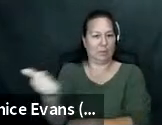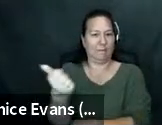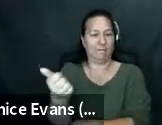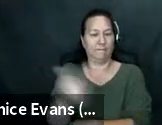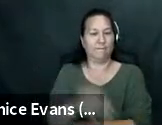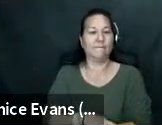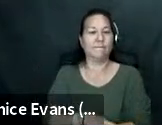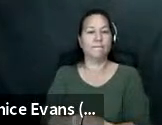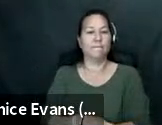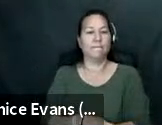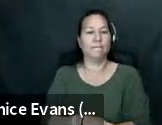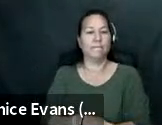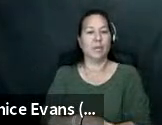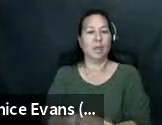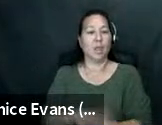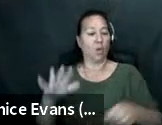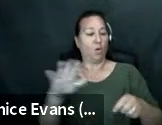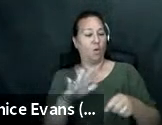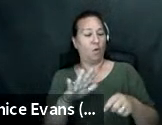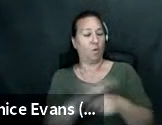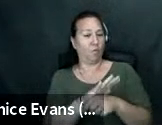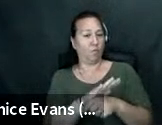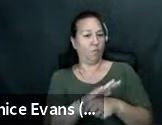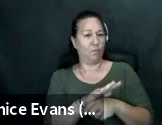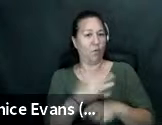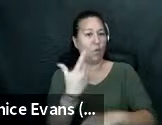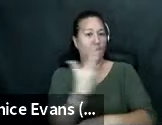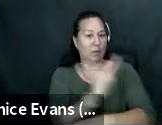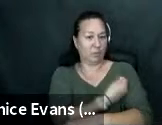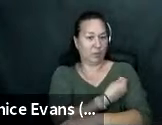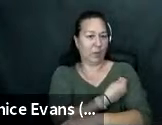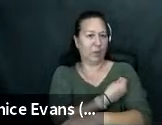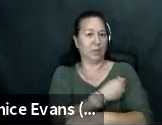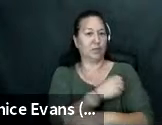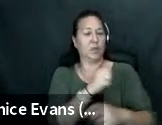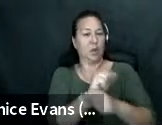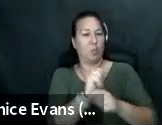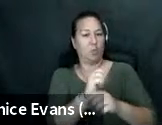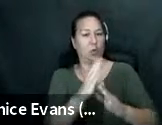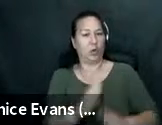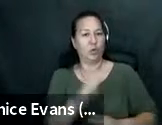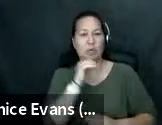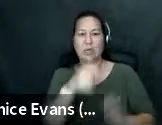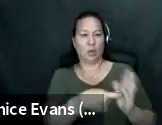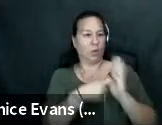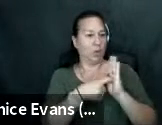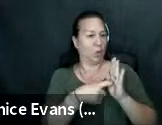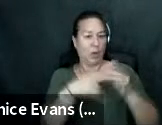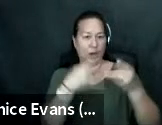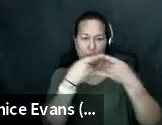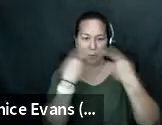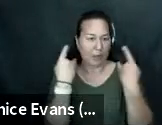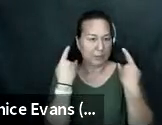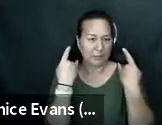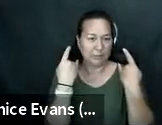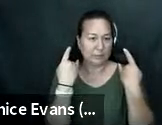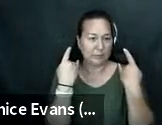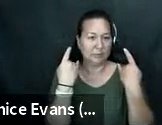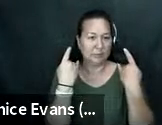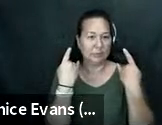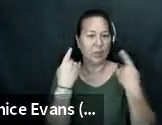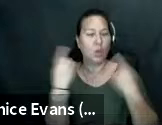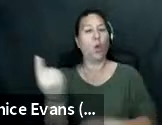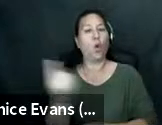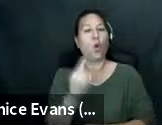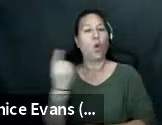fully vaccinated employees in an indoor work setting is no longer required to wear a face mask. Fully